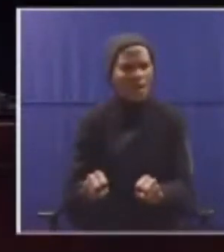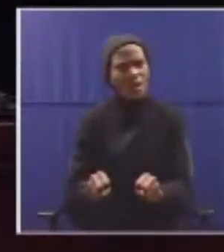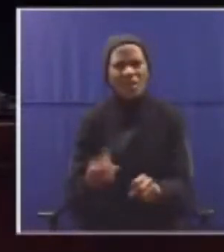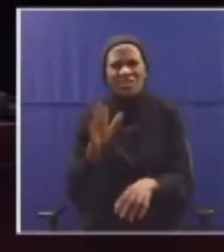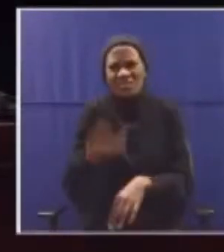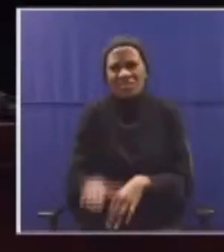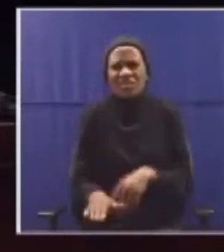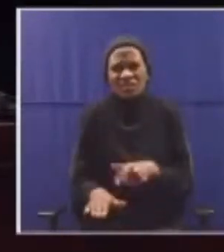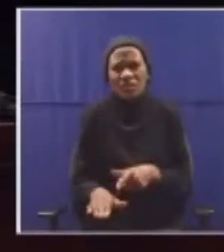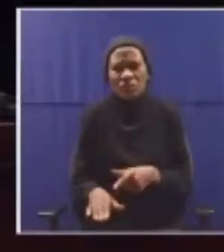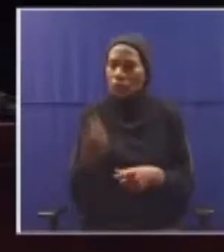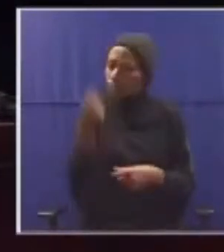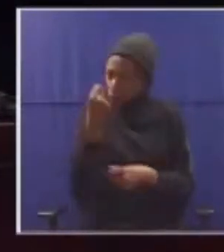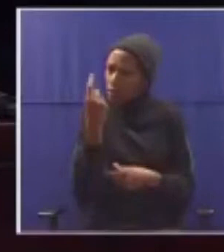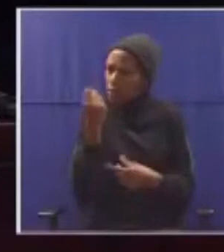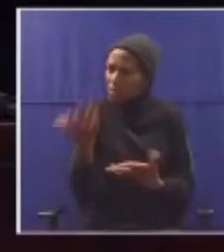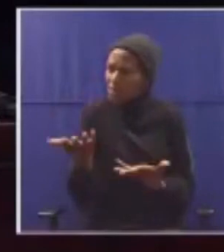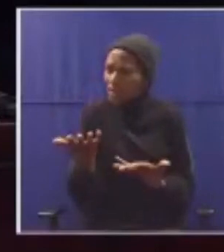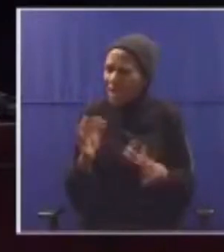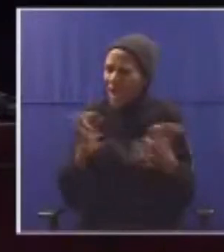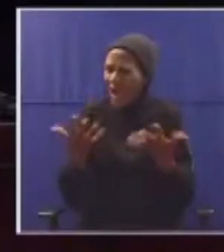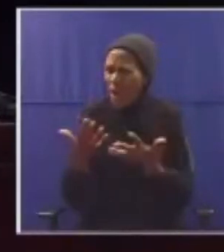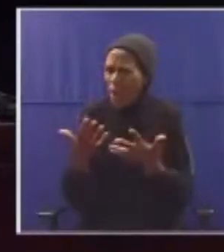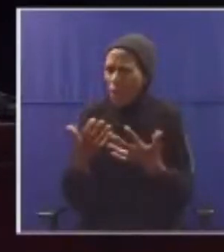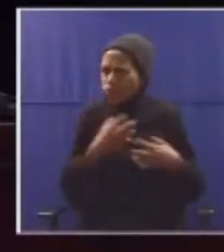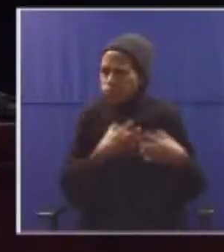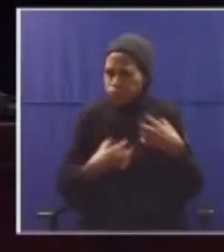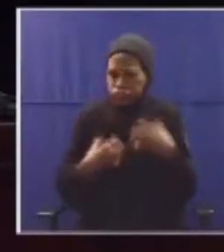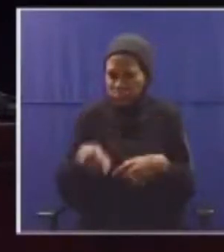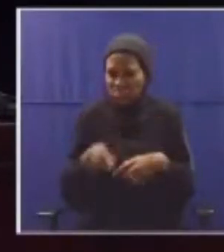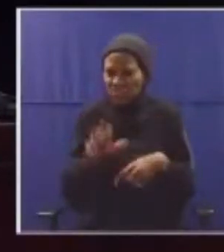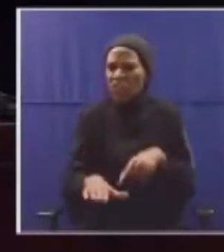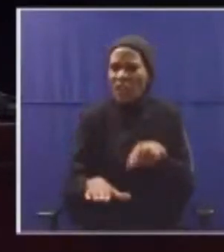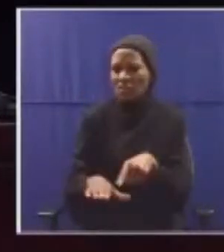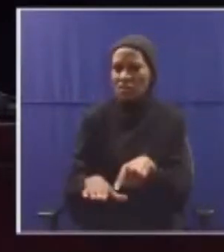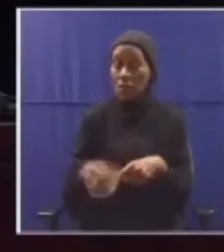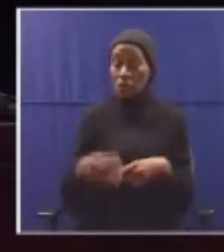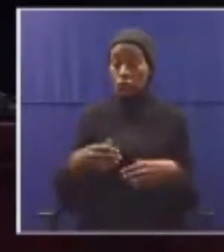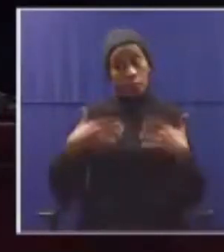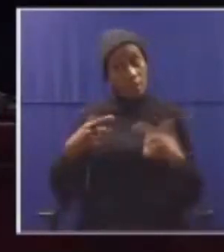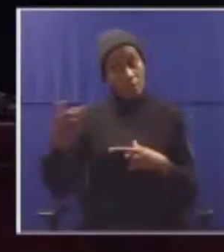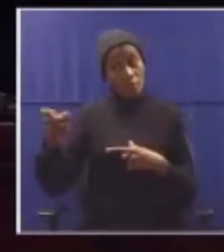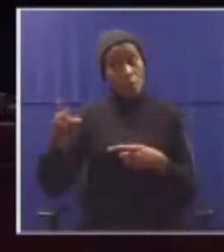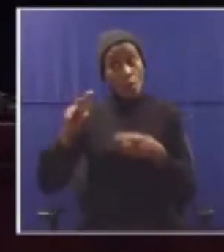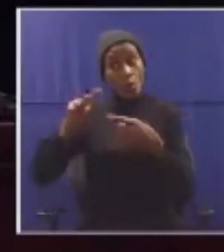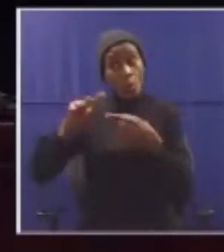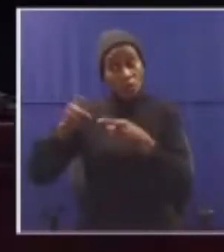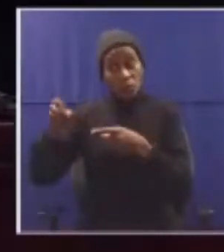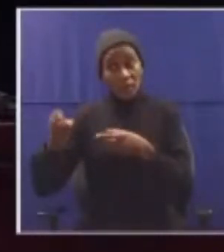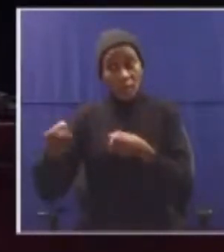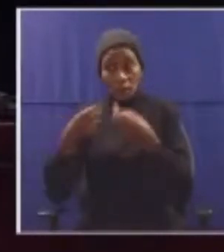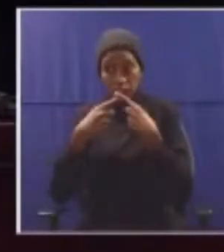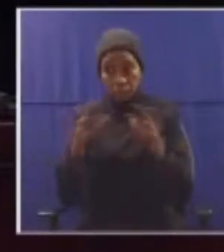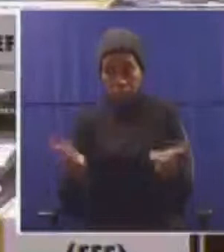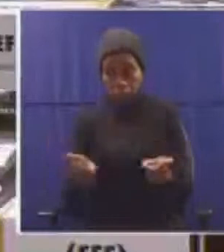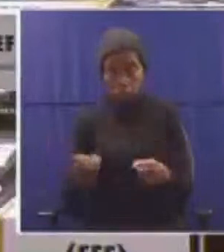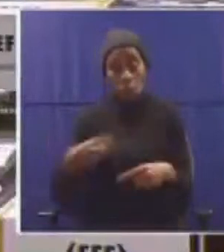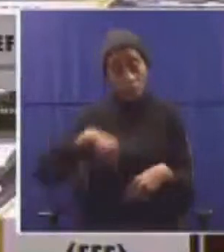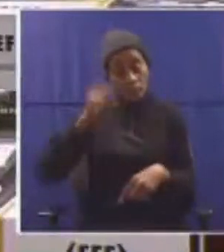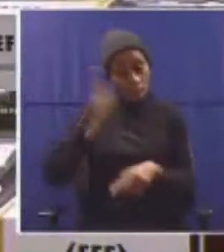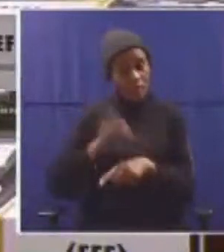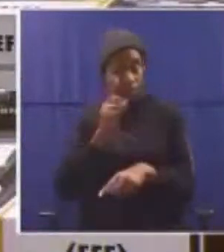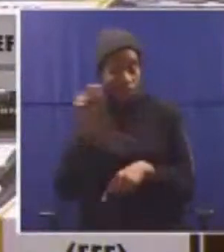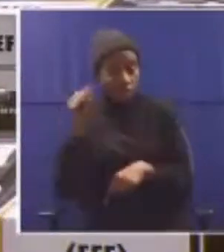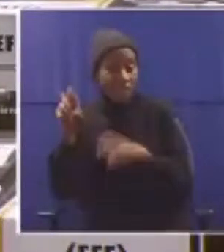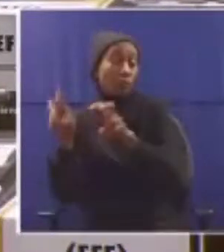the burden on such a child. So I'm happy that you've raised this matter, that we must look into it.